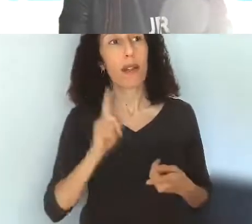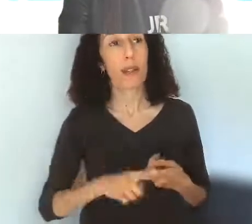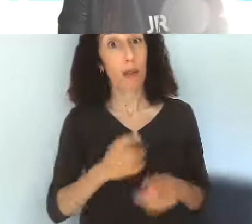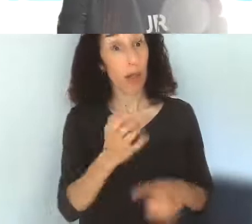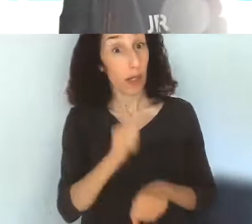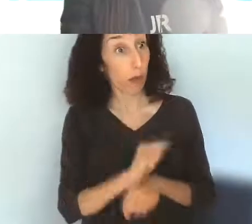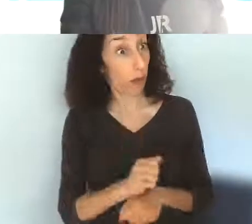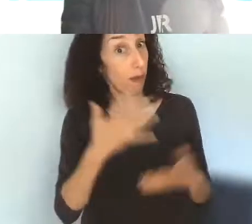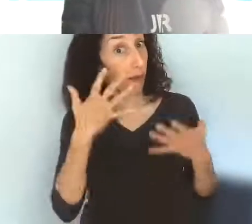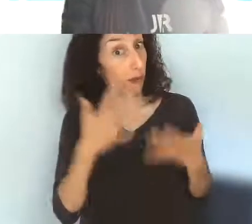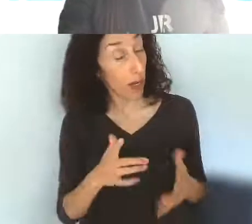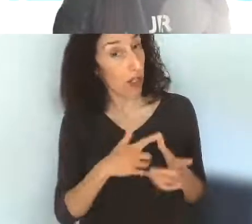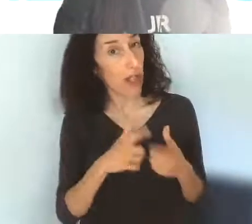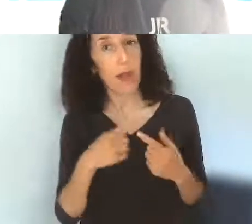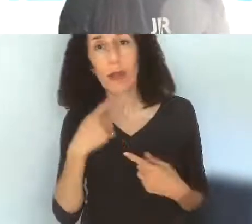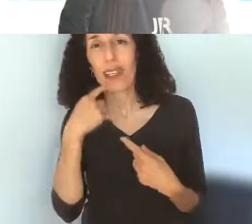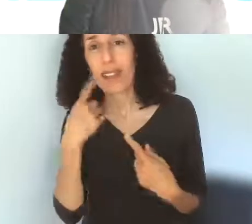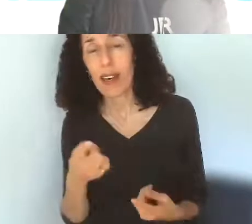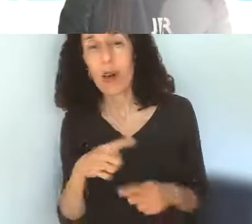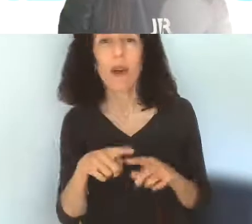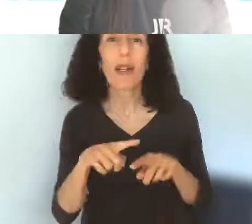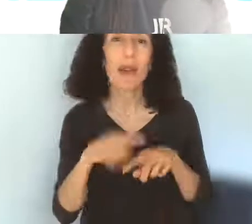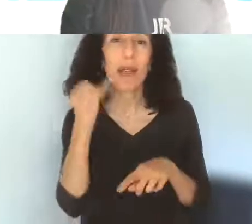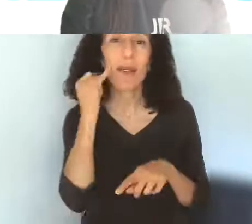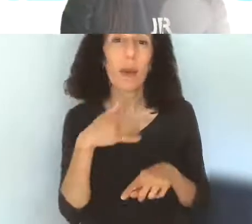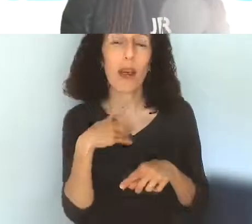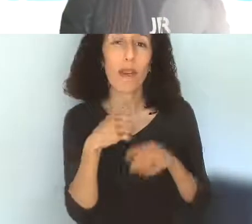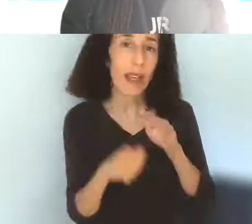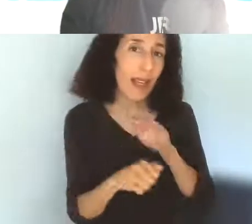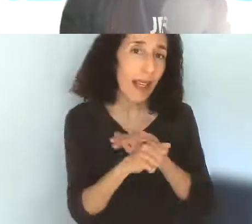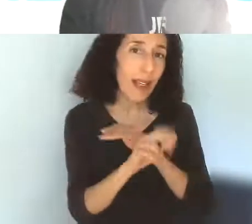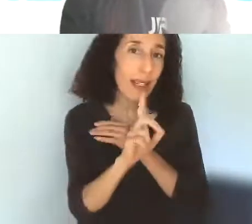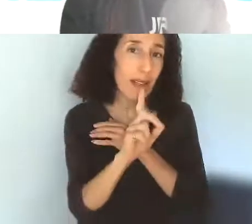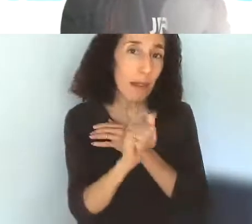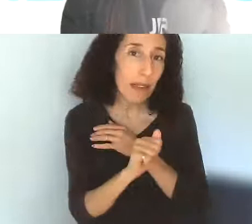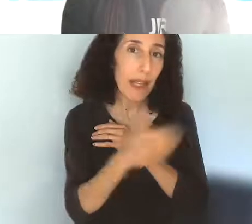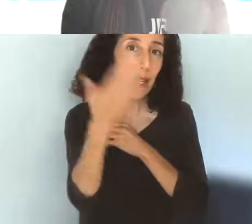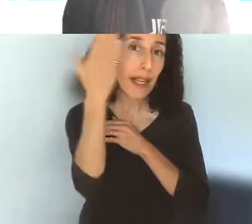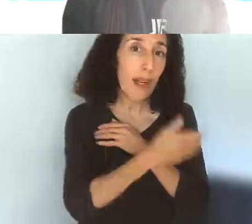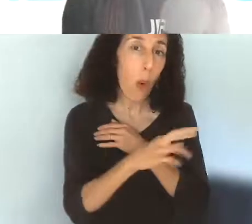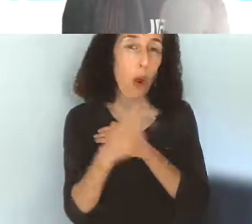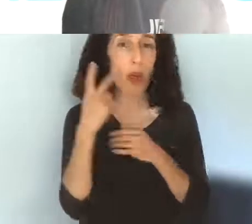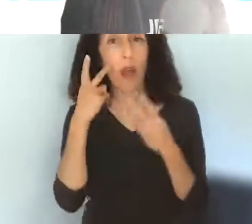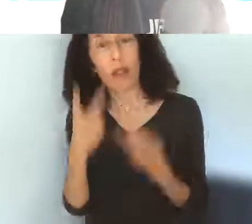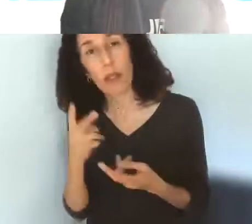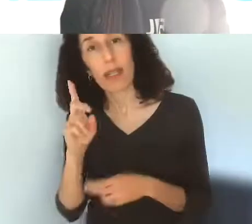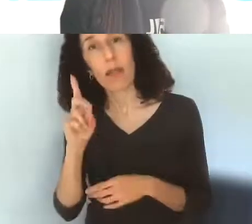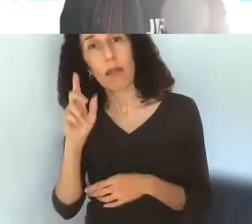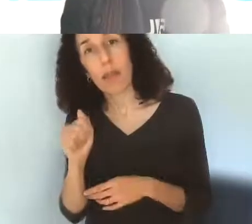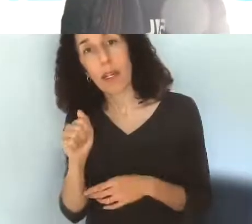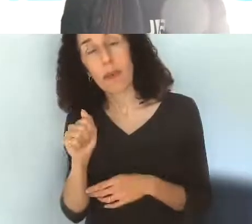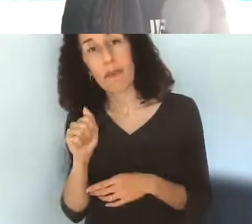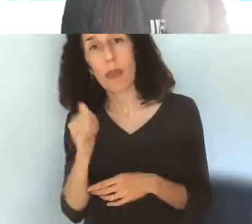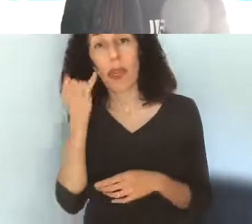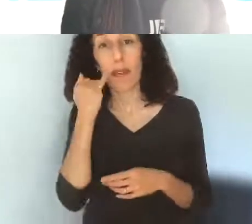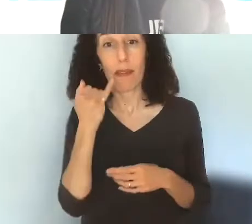disabilities that can be hidden. They're not visible. And that it's because of the discrimination that exists. Now, it's not the